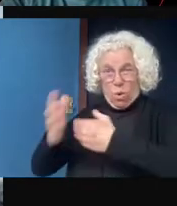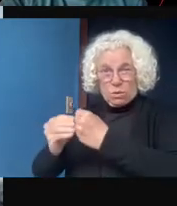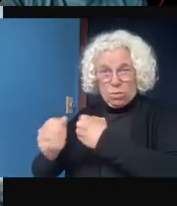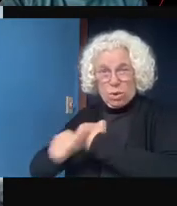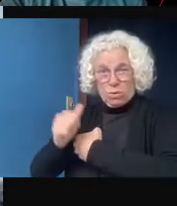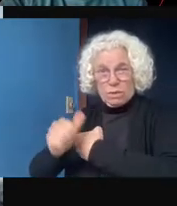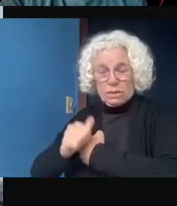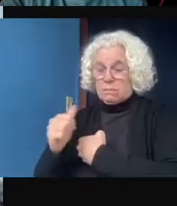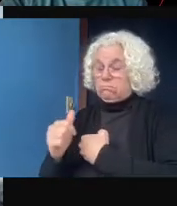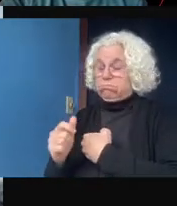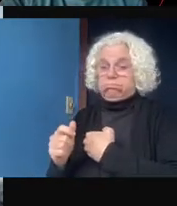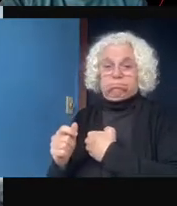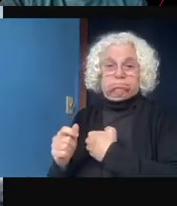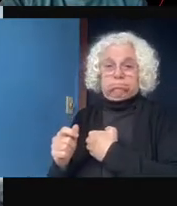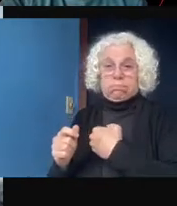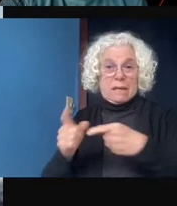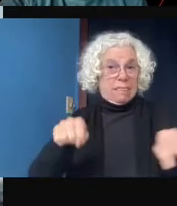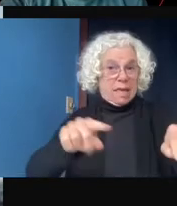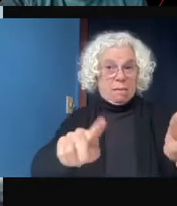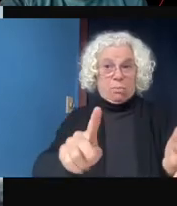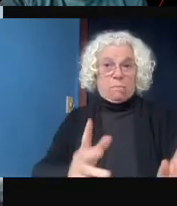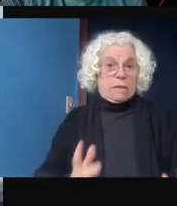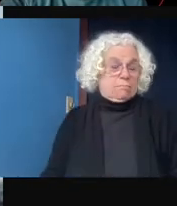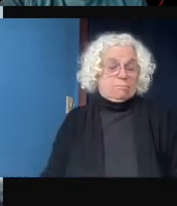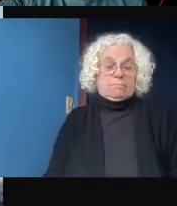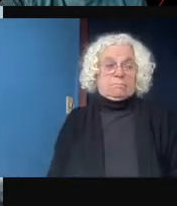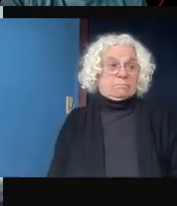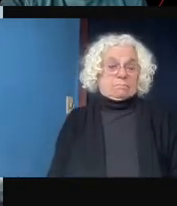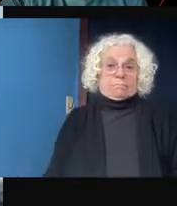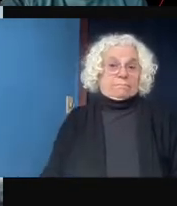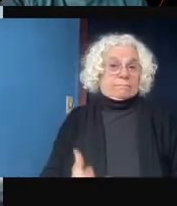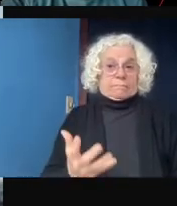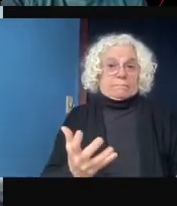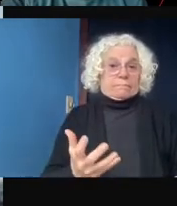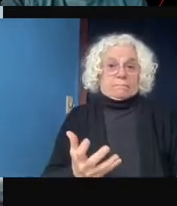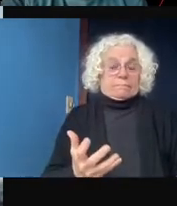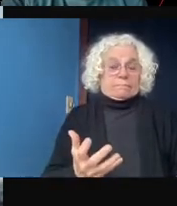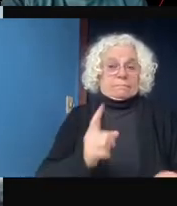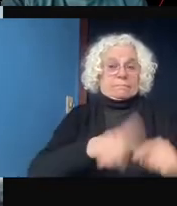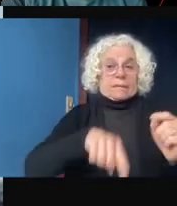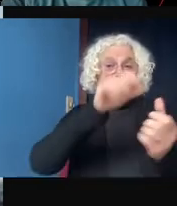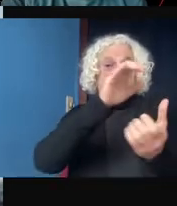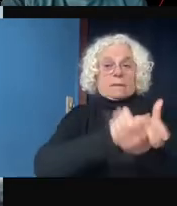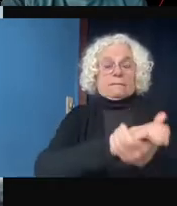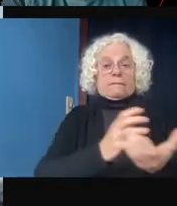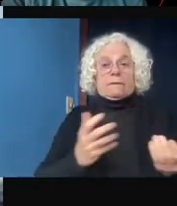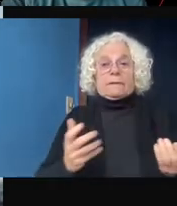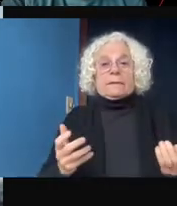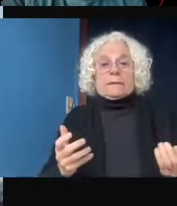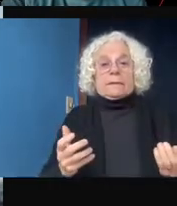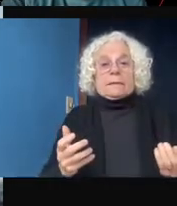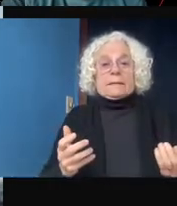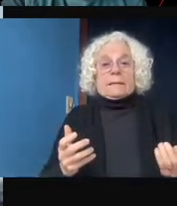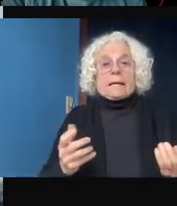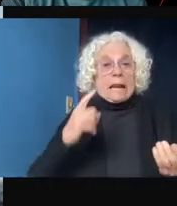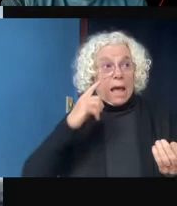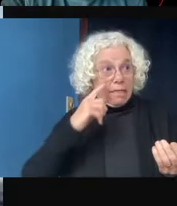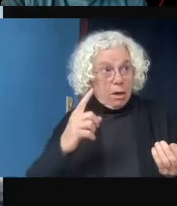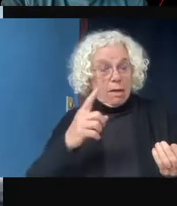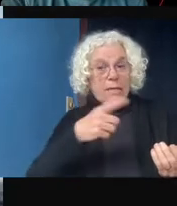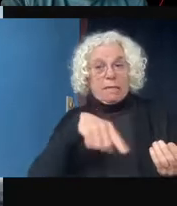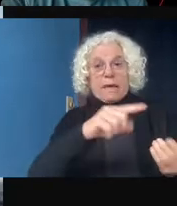know, it's beyond me, and I would imagine that this would come to fruition, that this would be stopped.